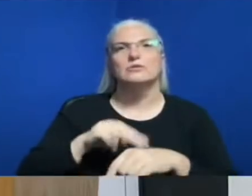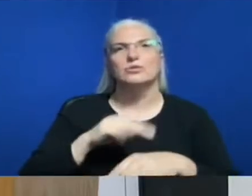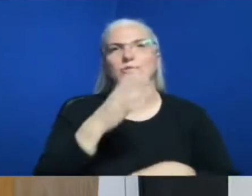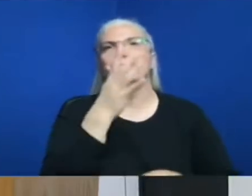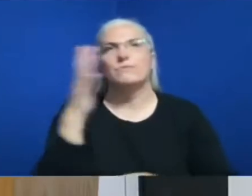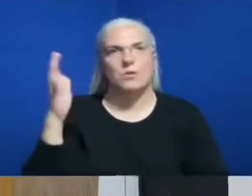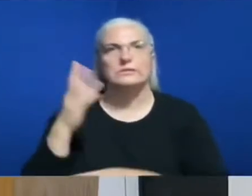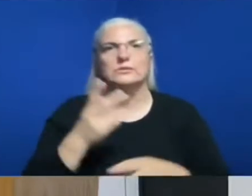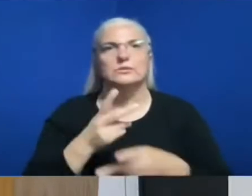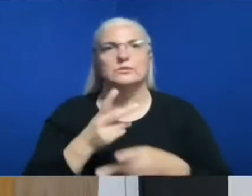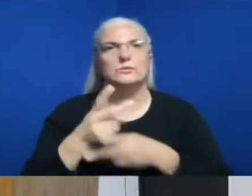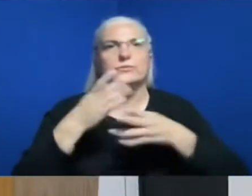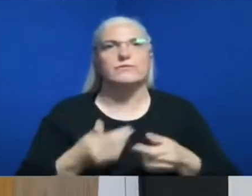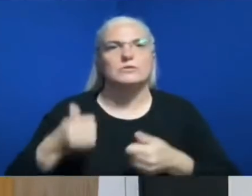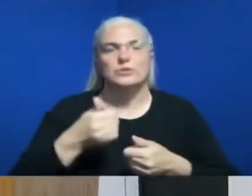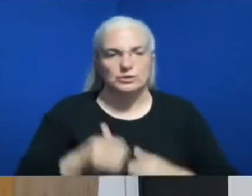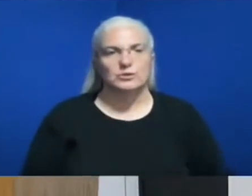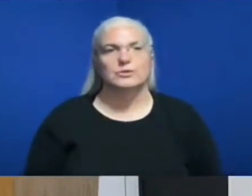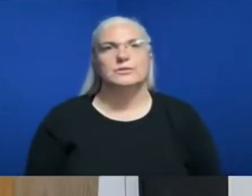Currently, the fire is